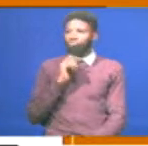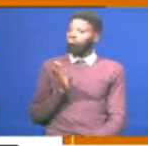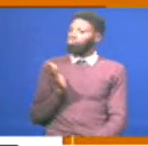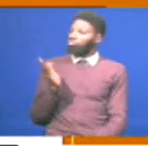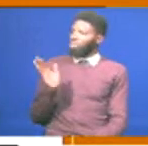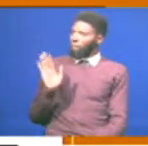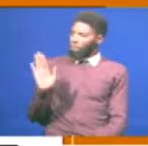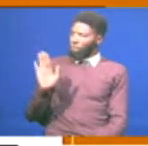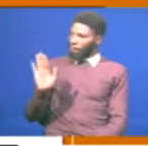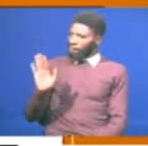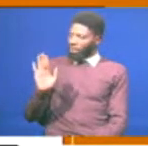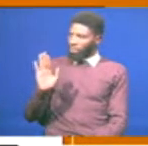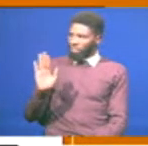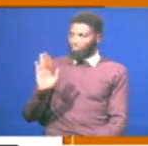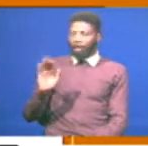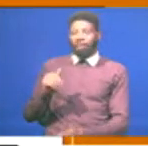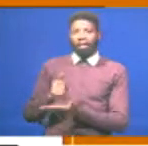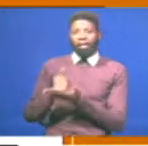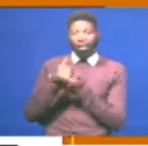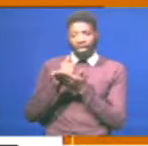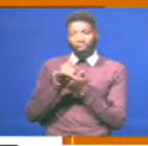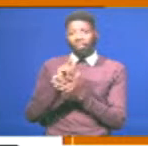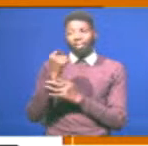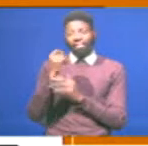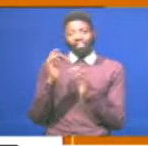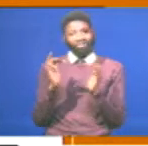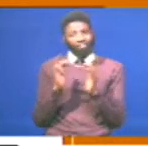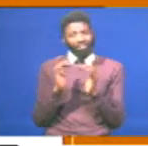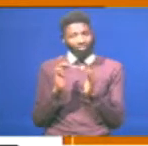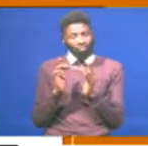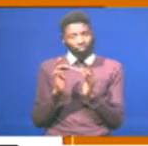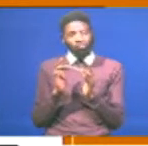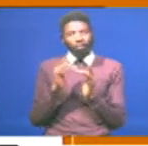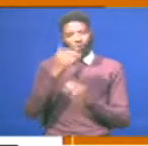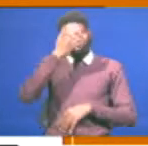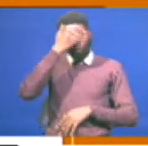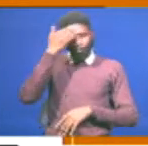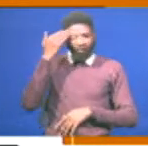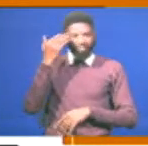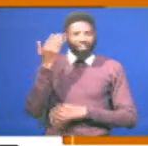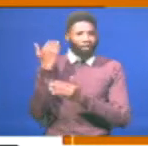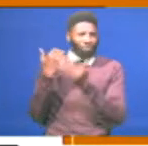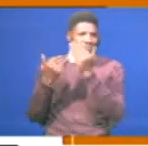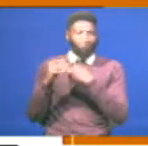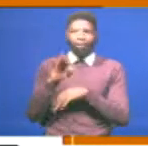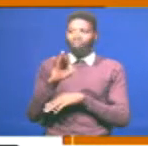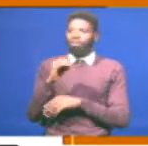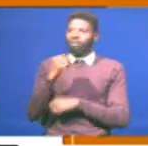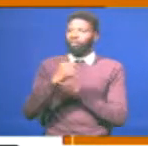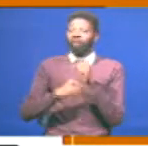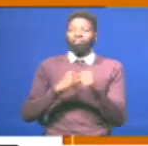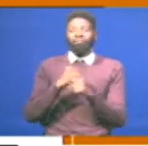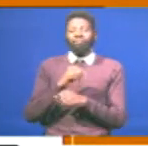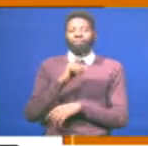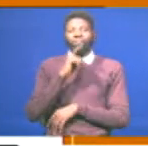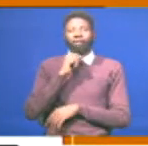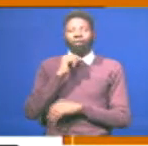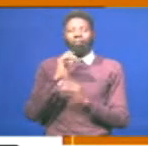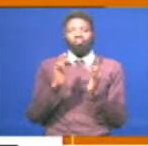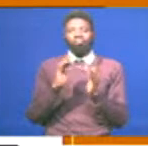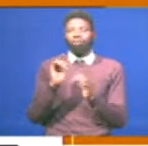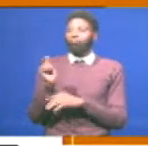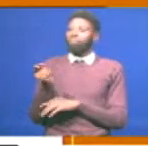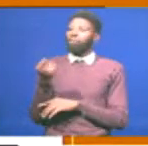to Kenya's online scene may have been forgotten. 30 years ago, he became the father of internet to Kenya. He went on